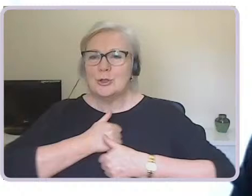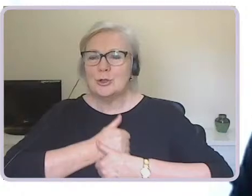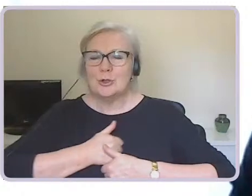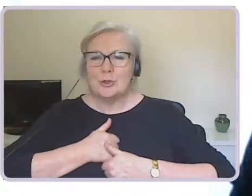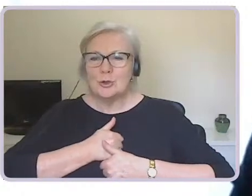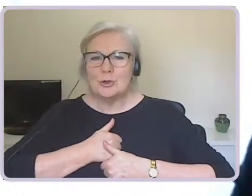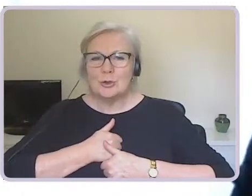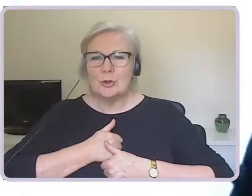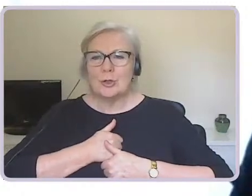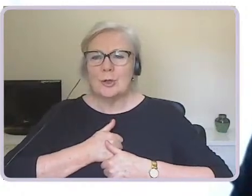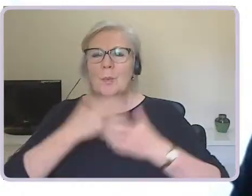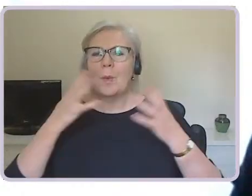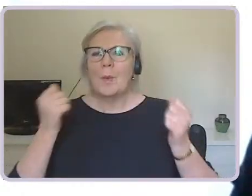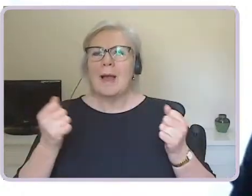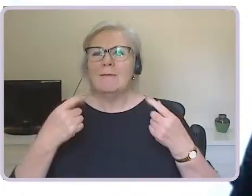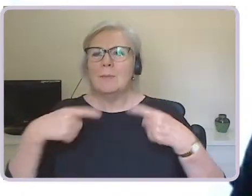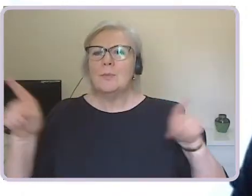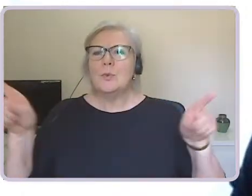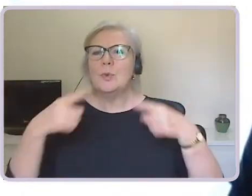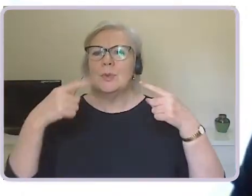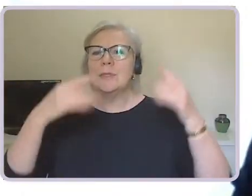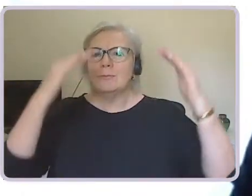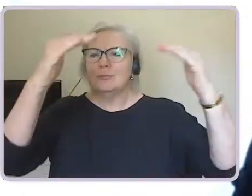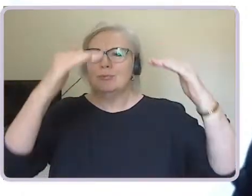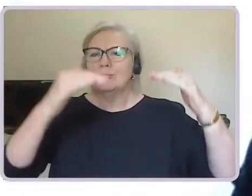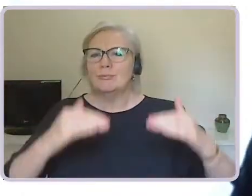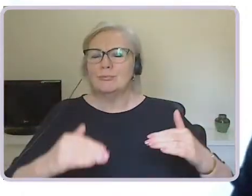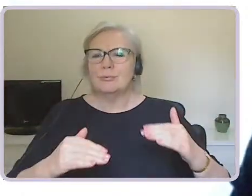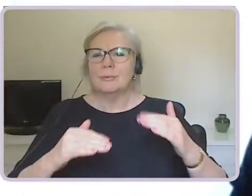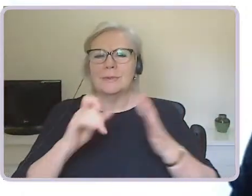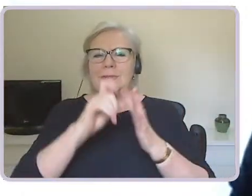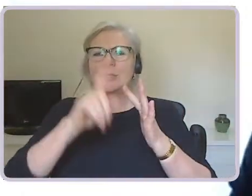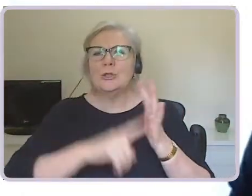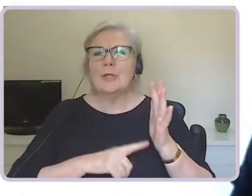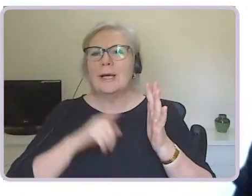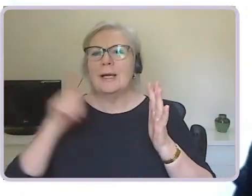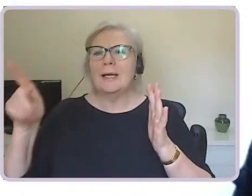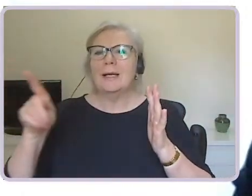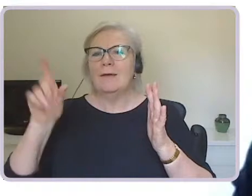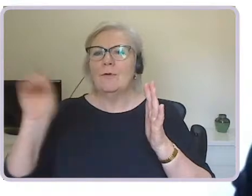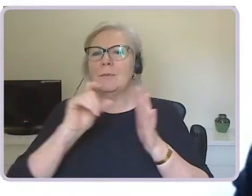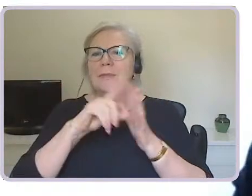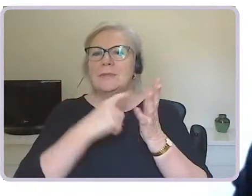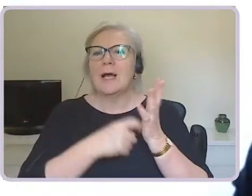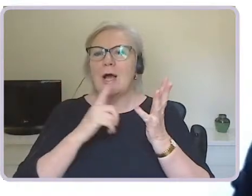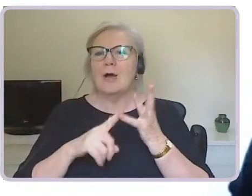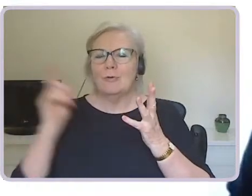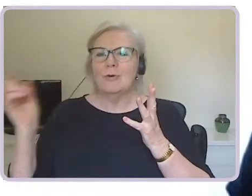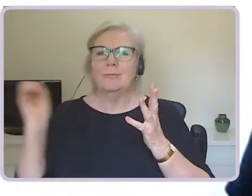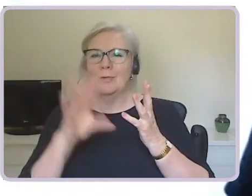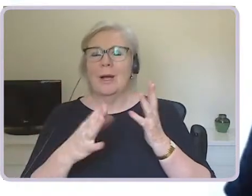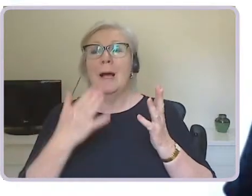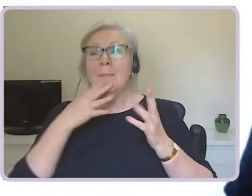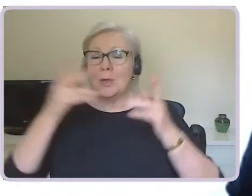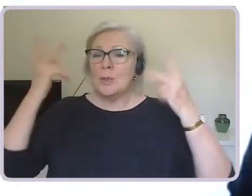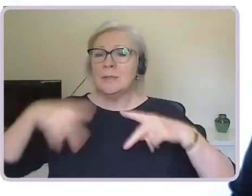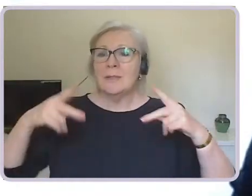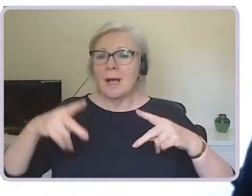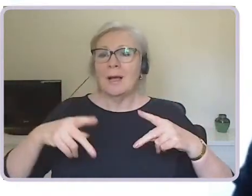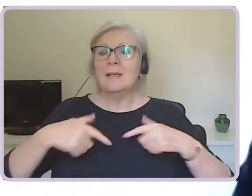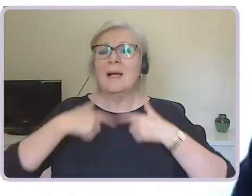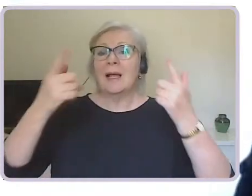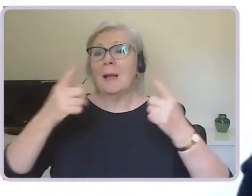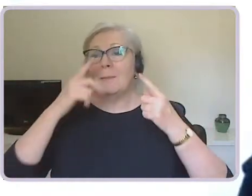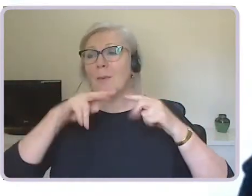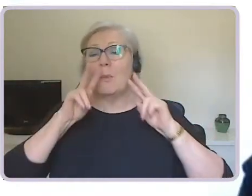playlist compiled by Darius DJ Breaky. Crank it up loud and dance like no one's watching. Have fun and see you back at